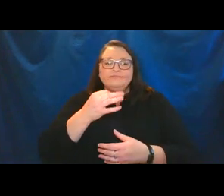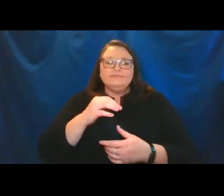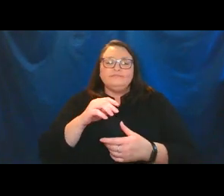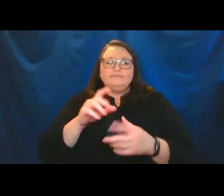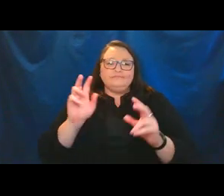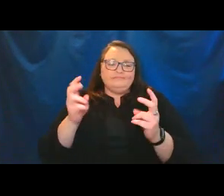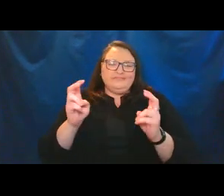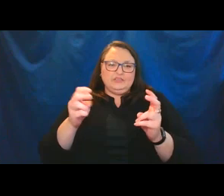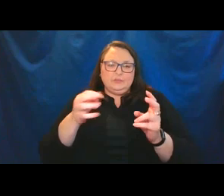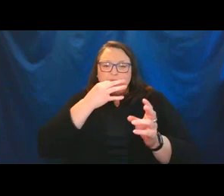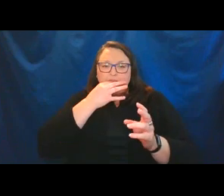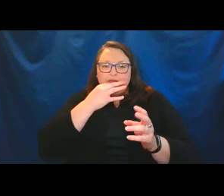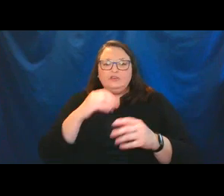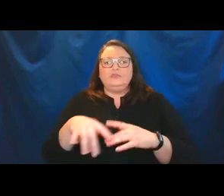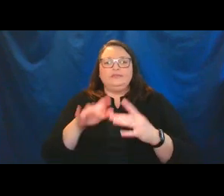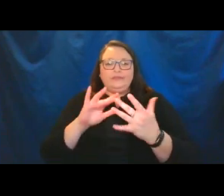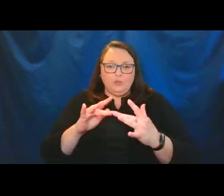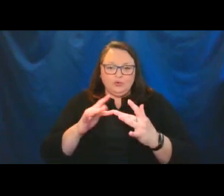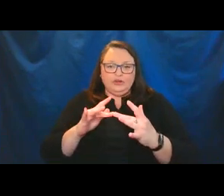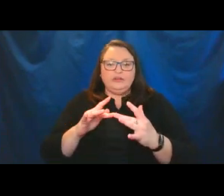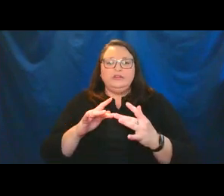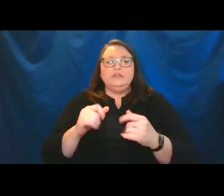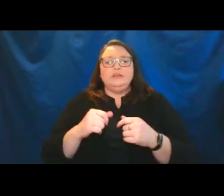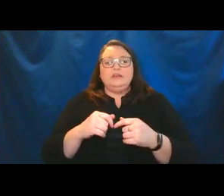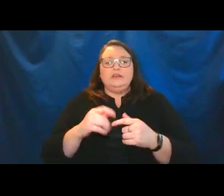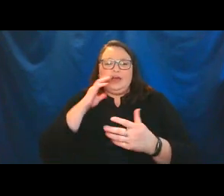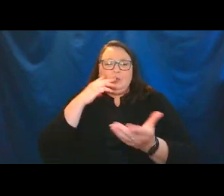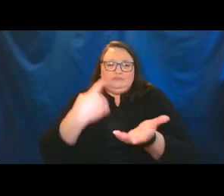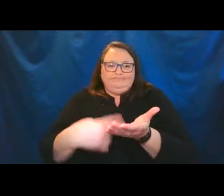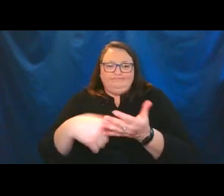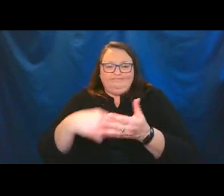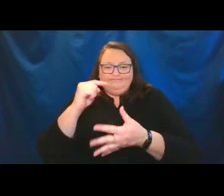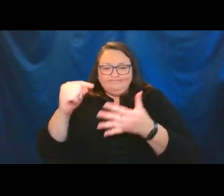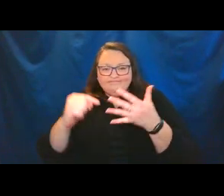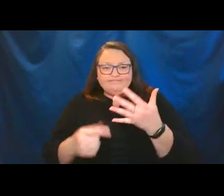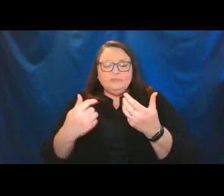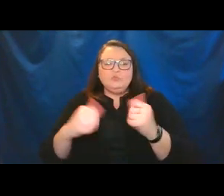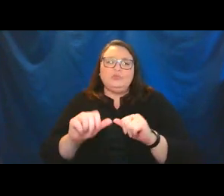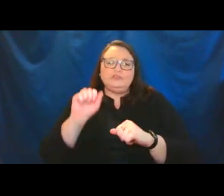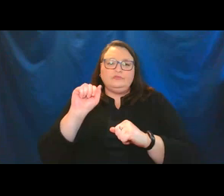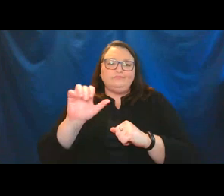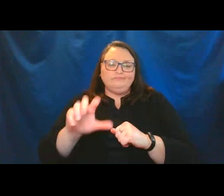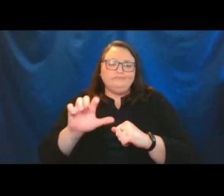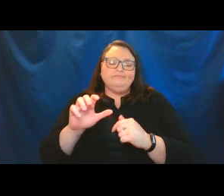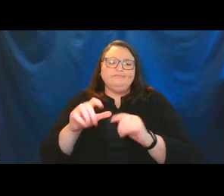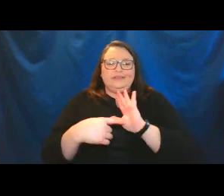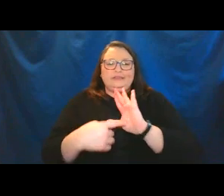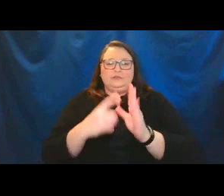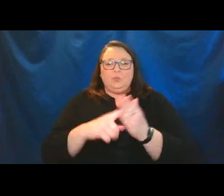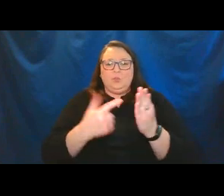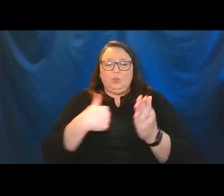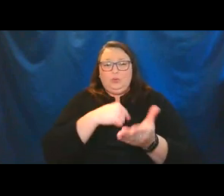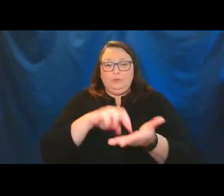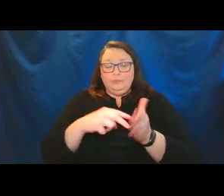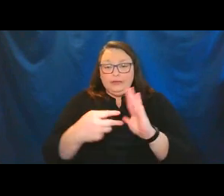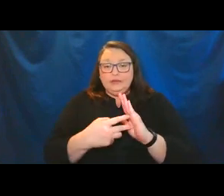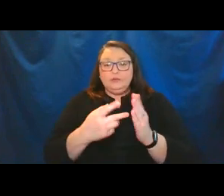networking and connecting. And I'll touch a little bit on each one of these and try to give an example of what we mean or what we were thinking about